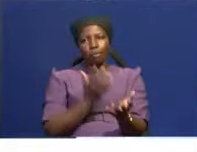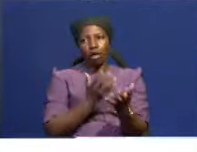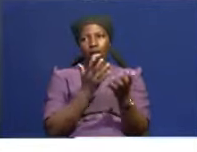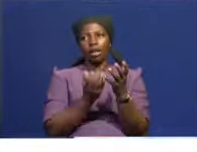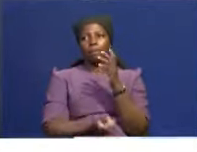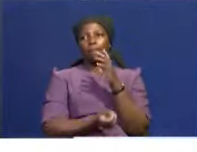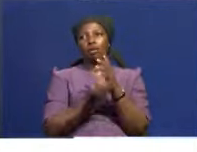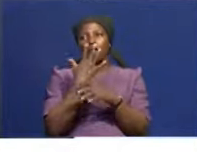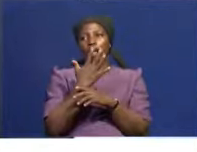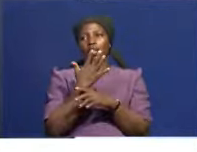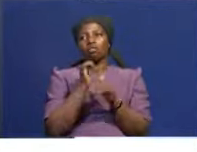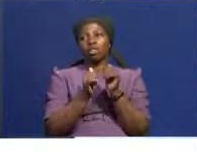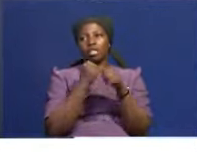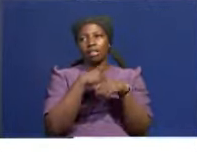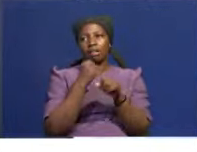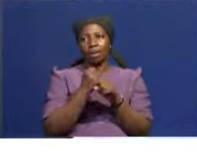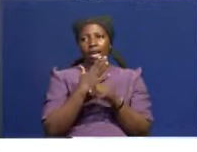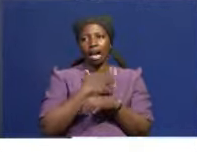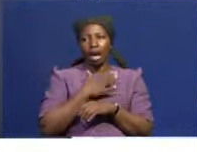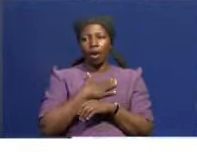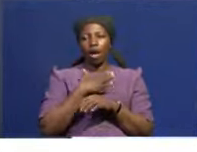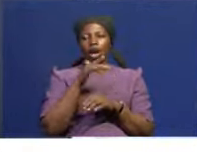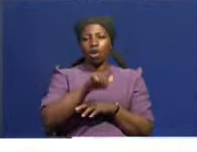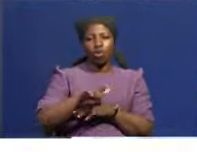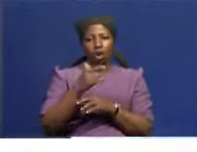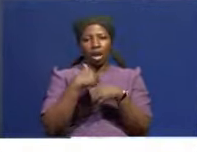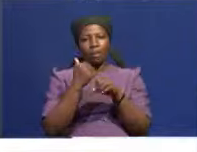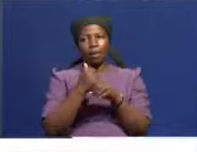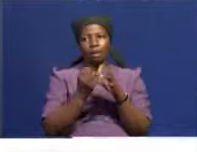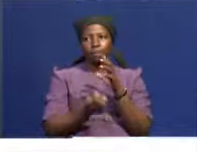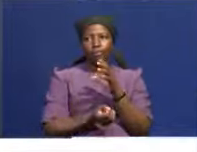our locally manufactured products more marketable